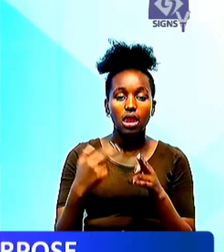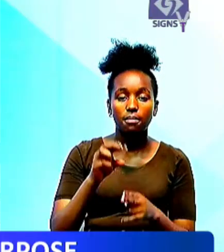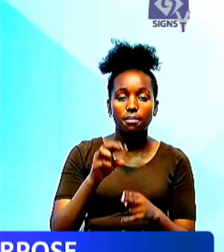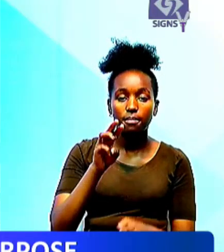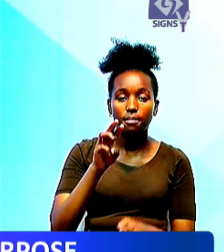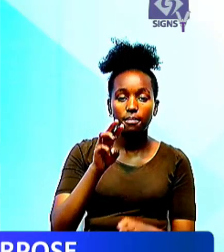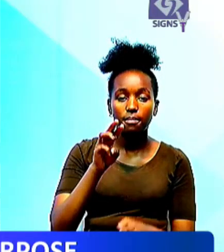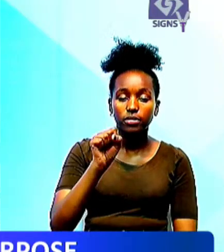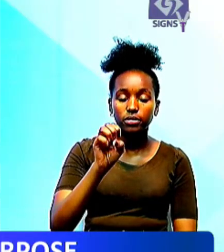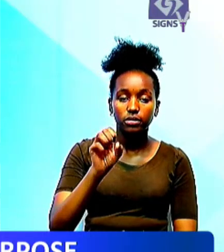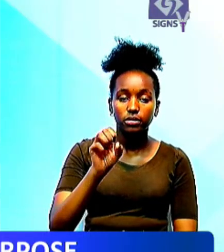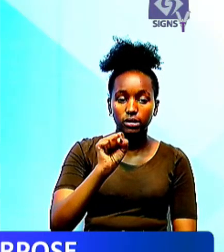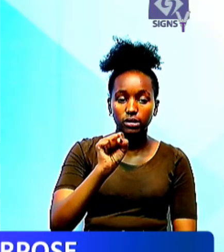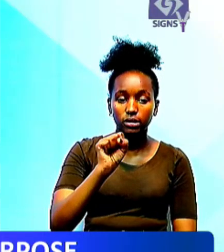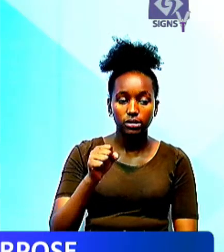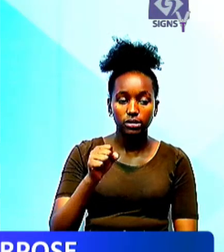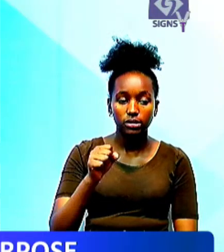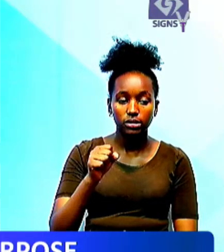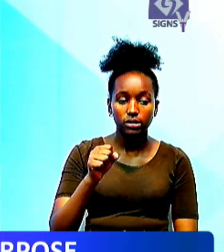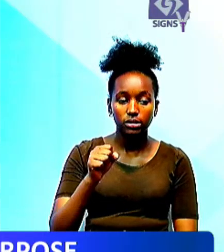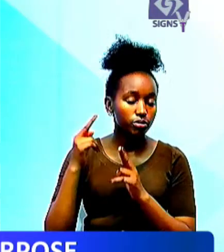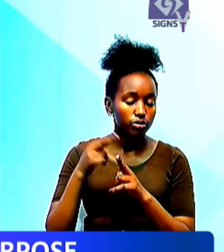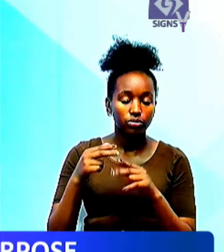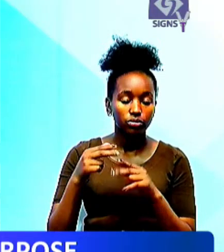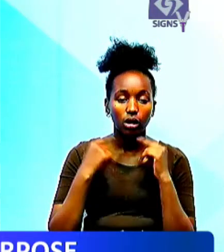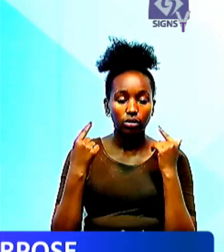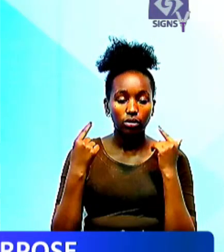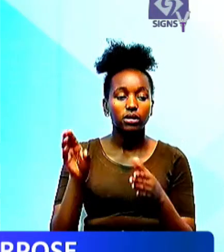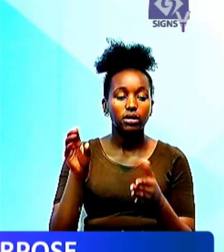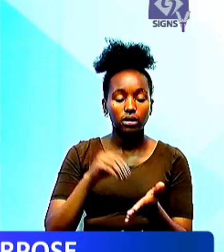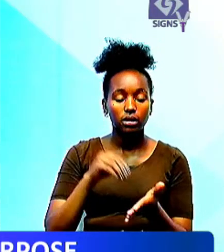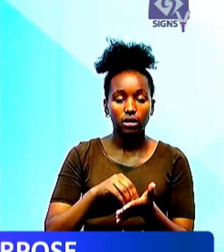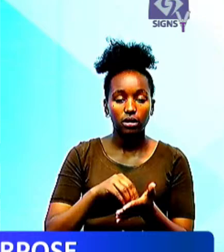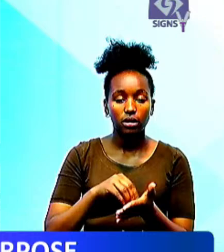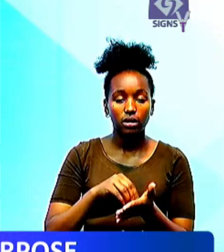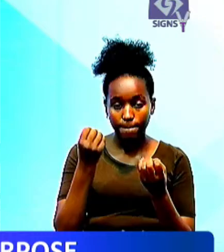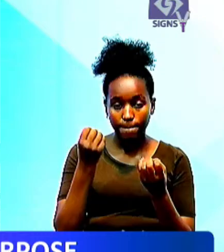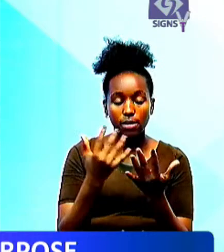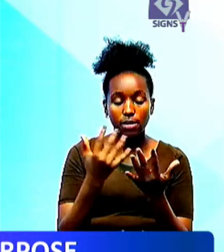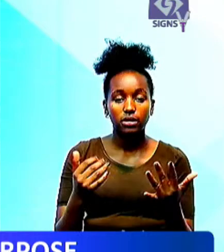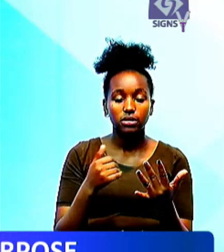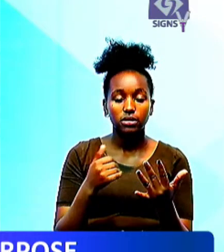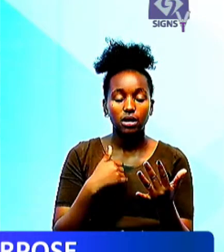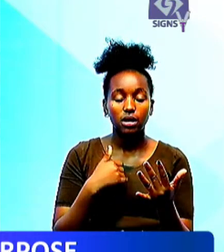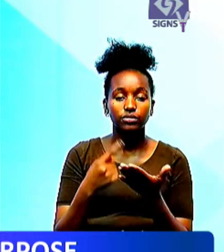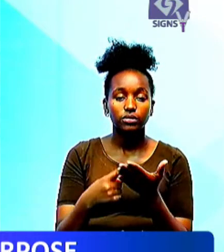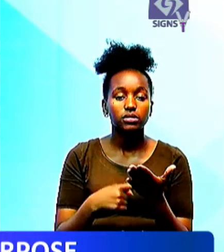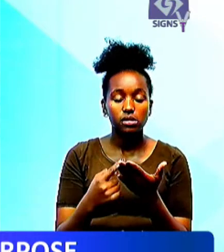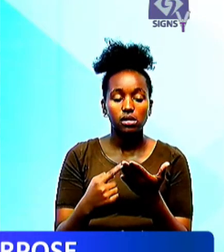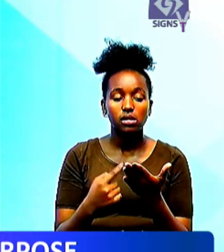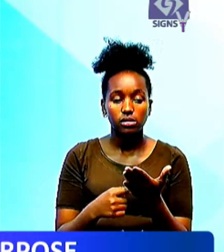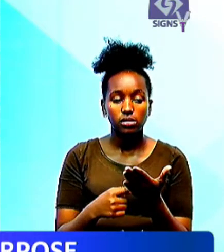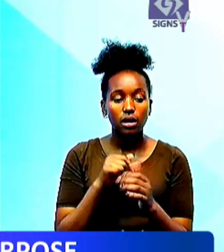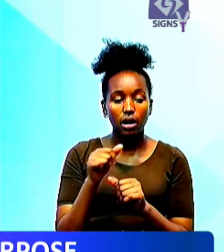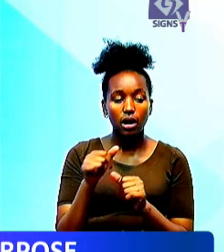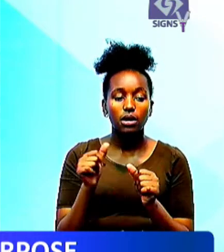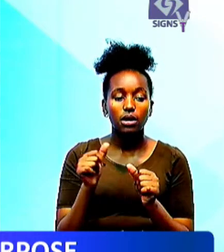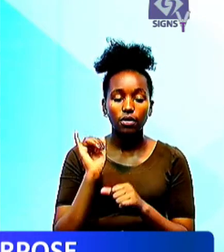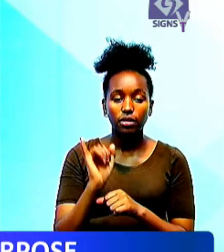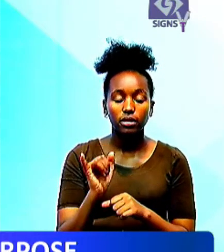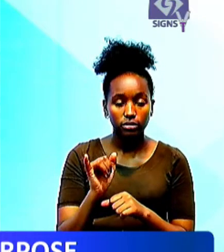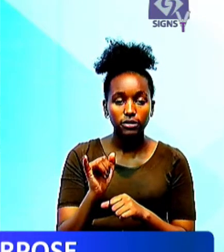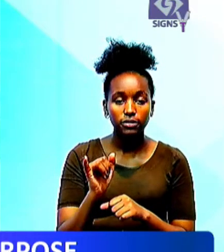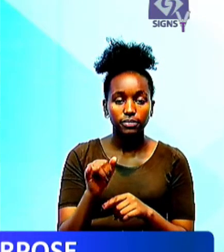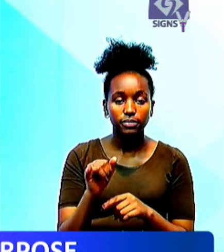hope that we'll have an opportunity to host him again, because there is a lot of things to debunk in this issue of investing money